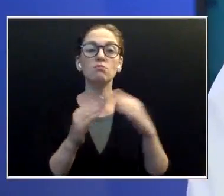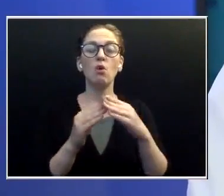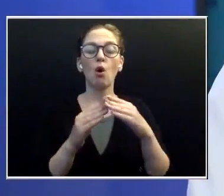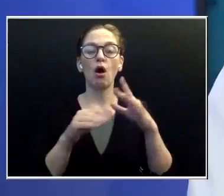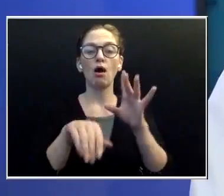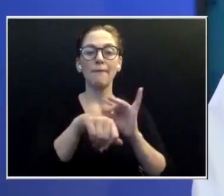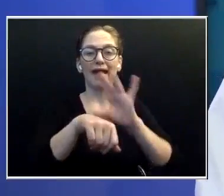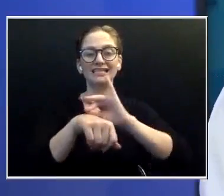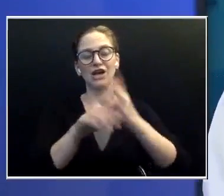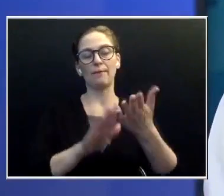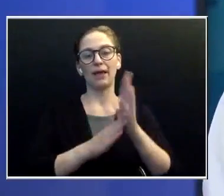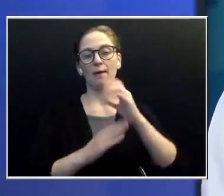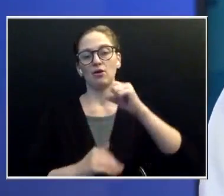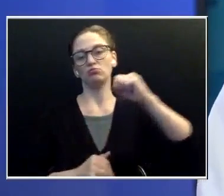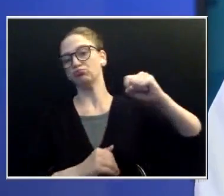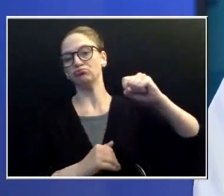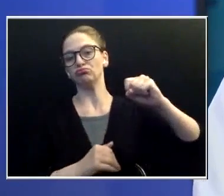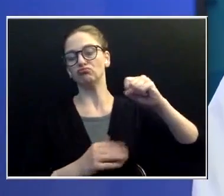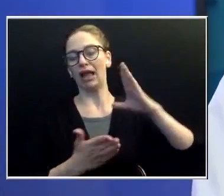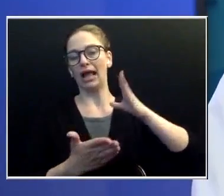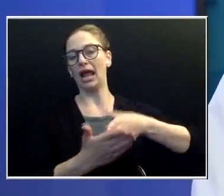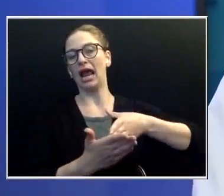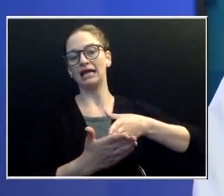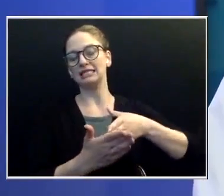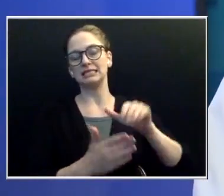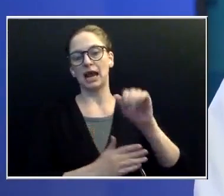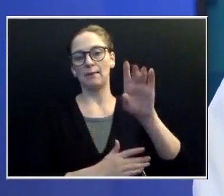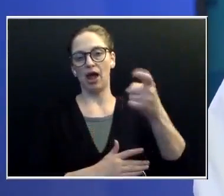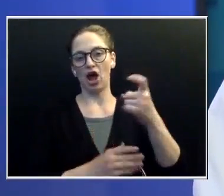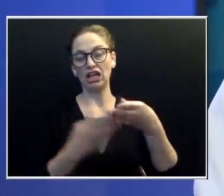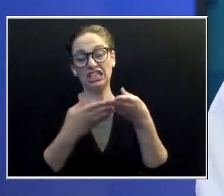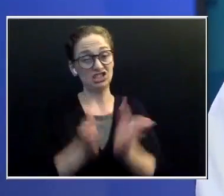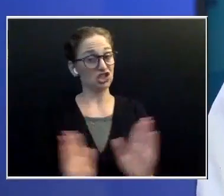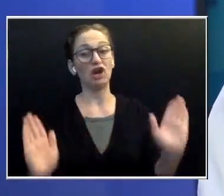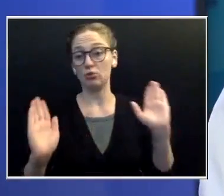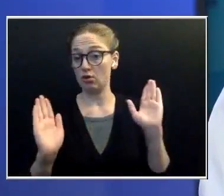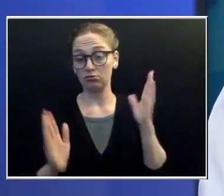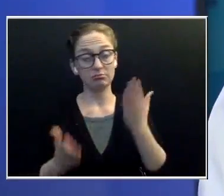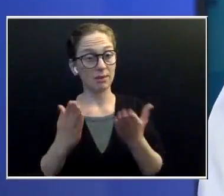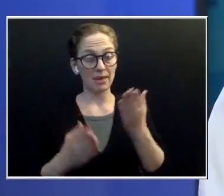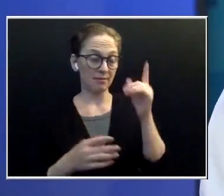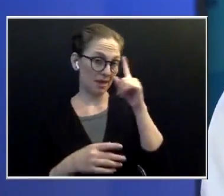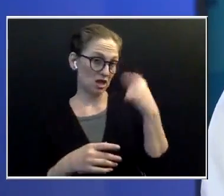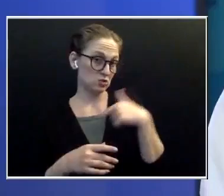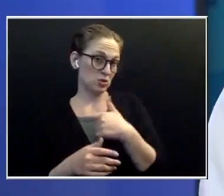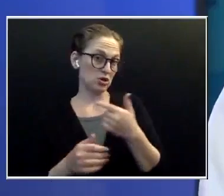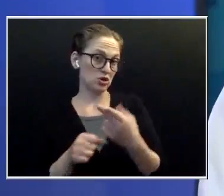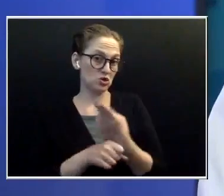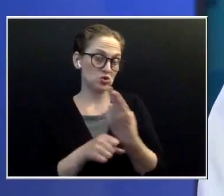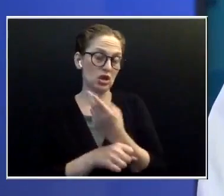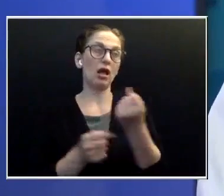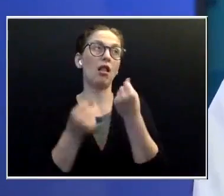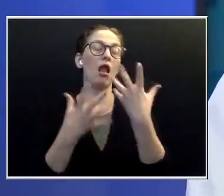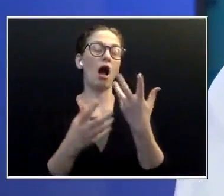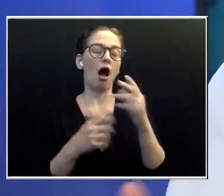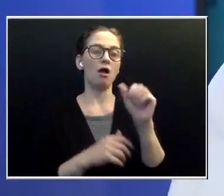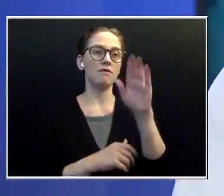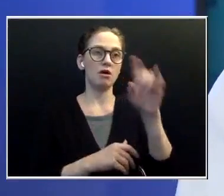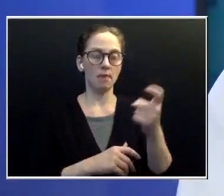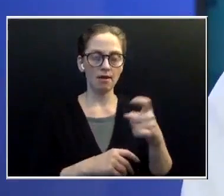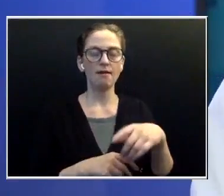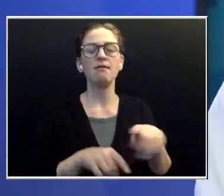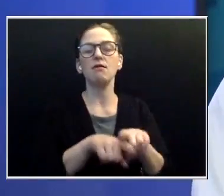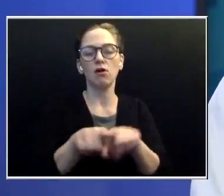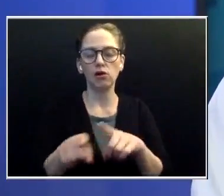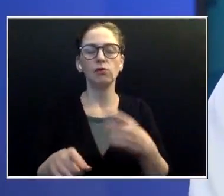use of antibiotics that we are seeing in the community. A lot of other factors, actually, the increased incidence of malignancy. So again, patients who are immunocompromised, we are seeing more